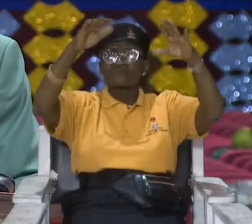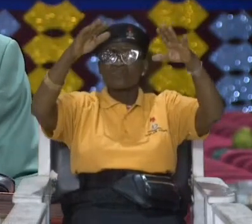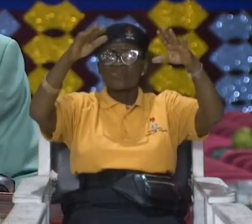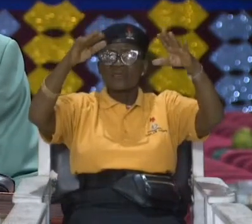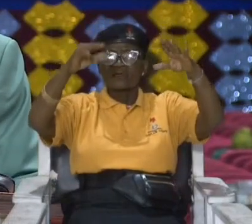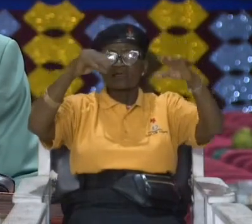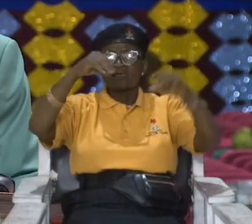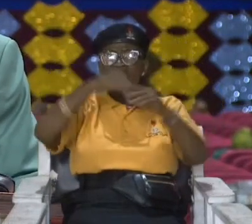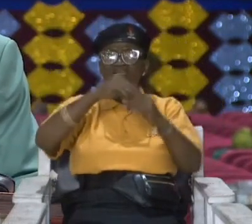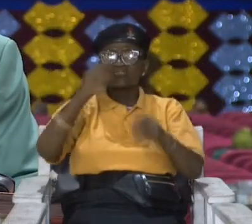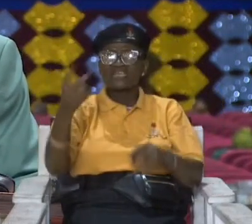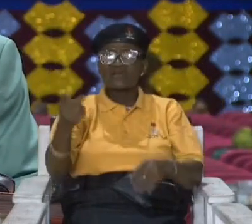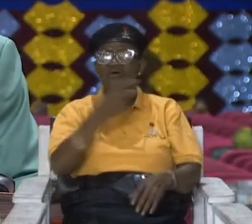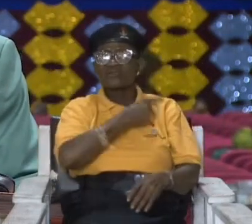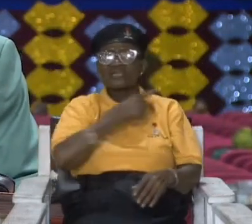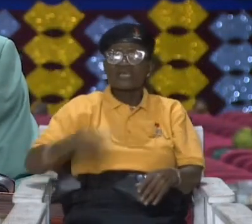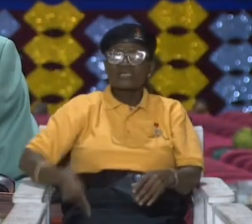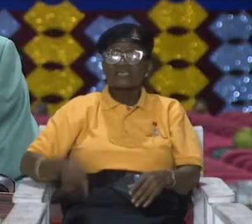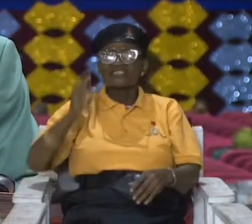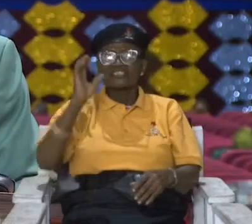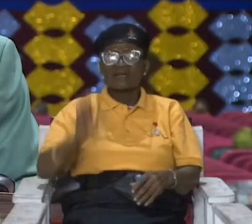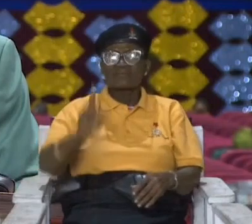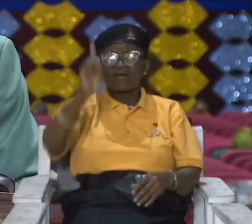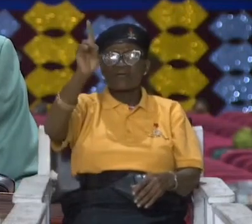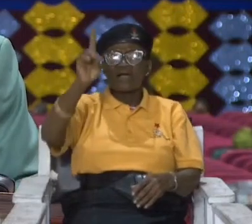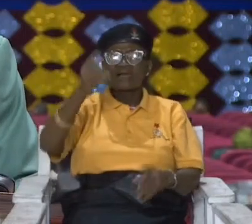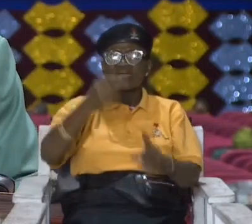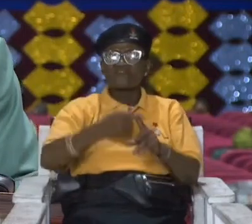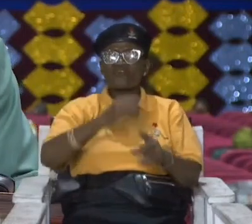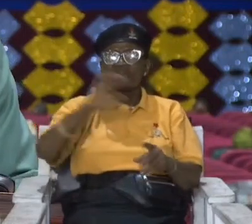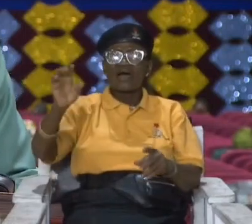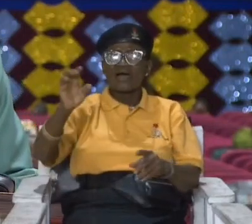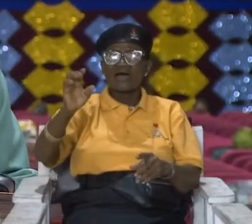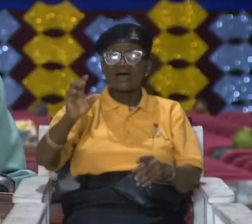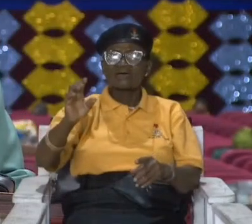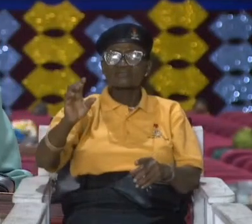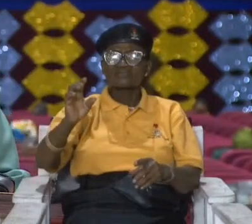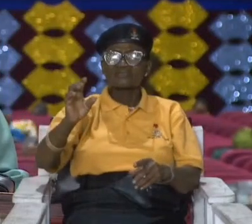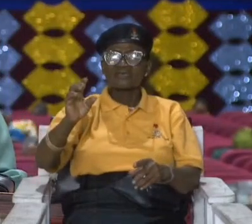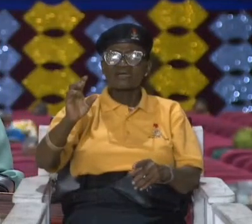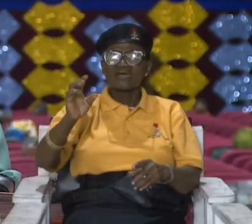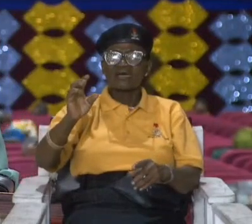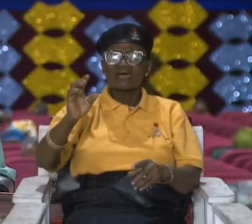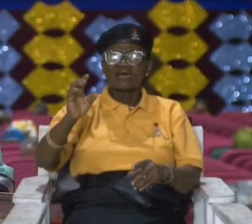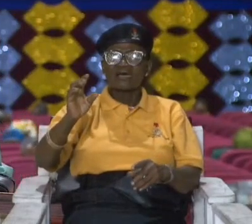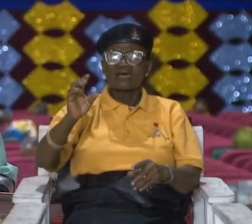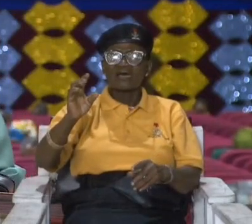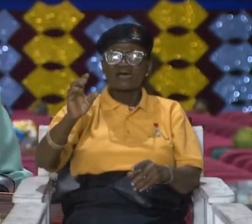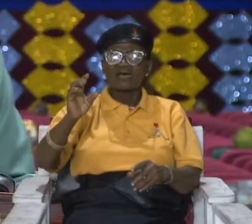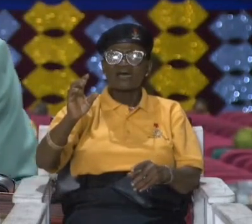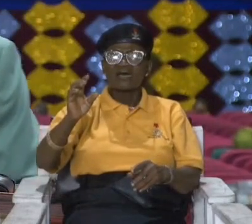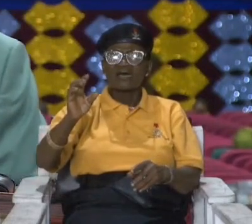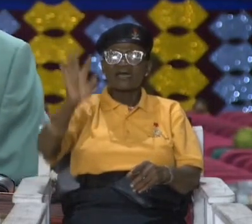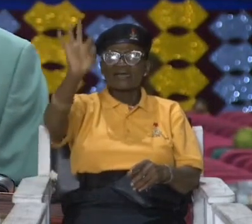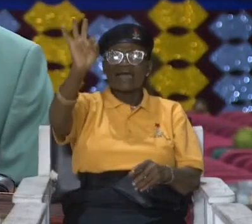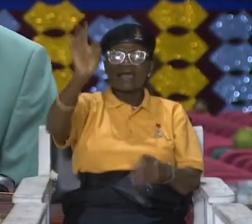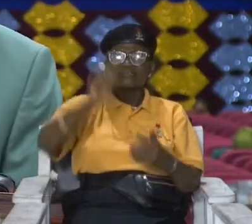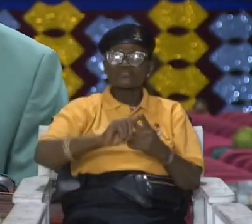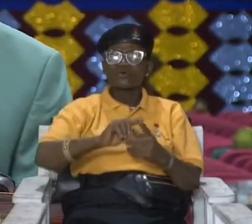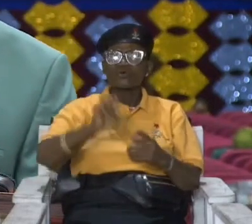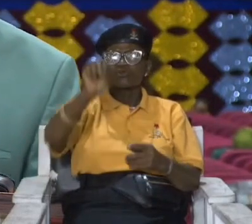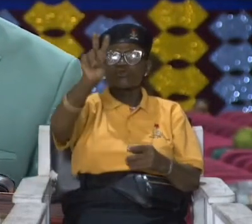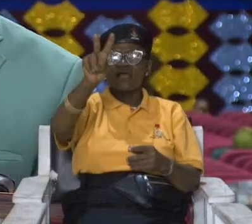In 2 Kings chapter 1, from verse 9 to 12, 2 Kings 1, from verse 9 to